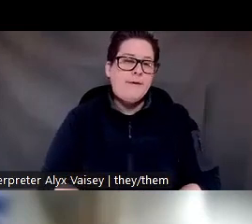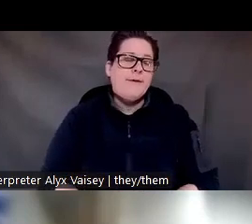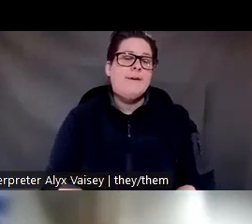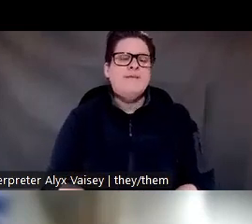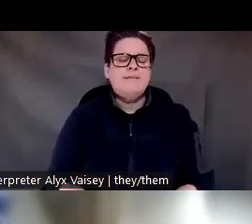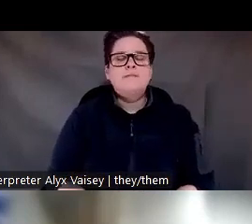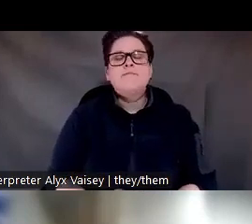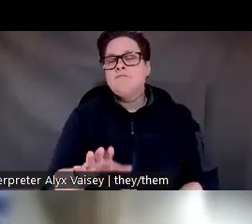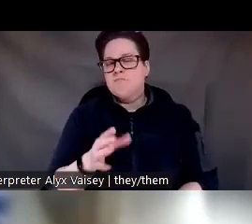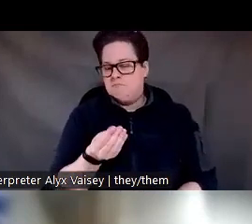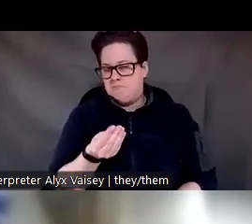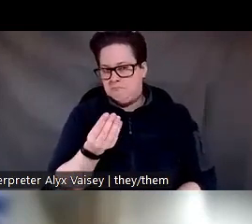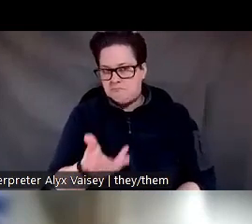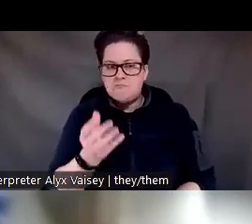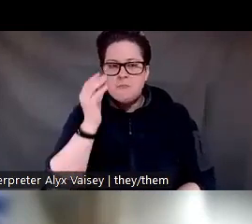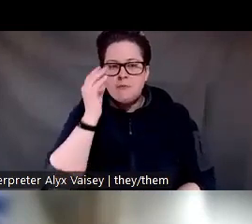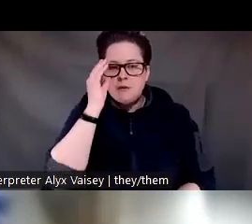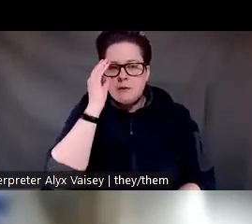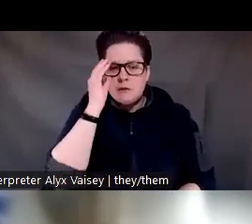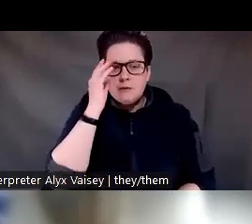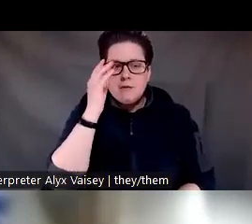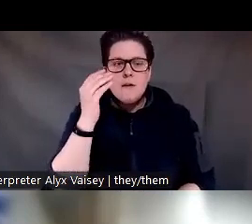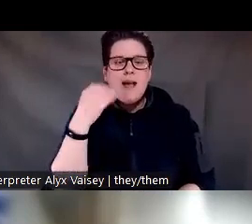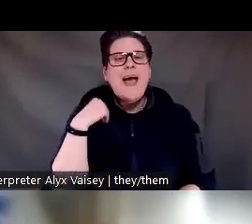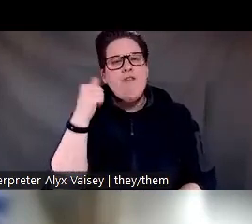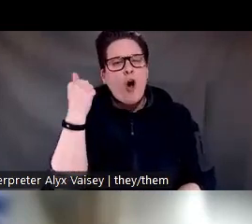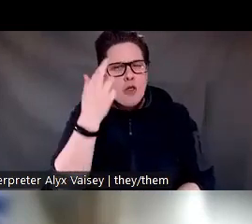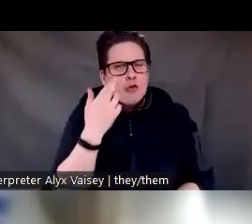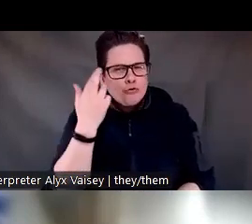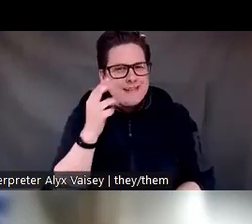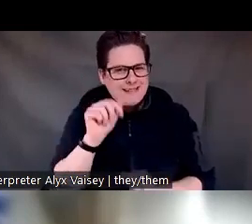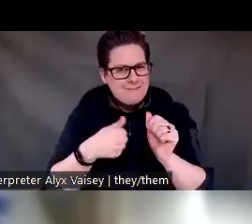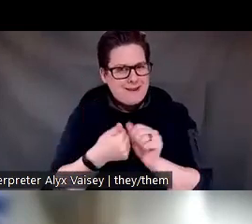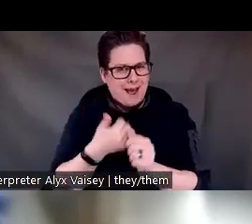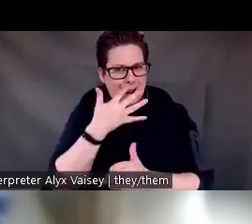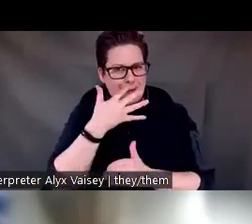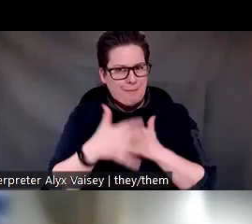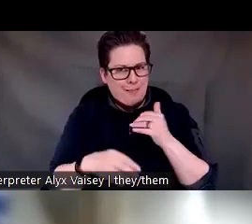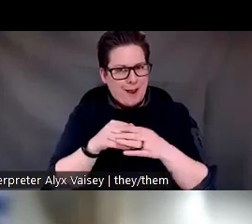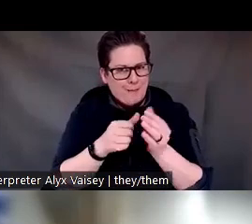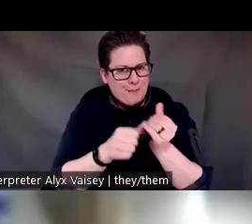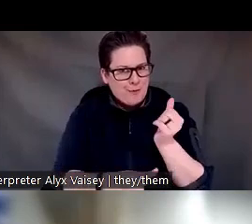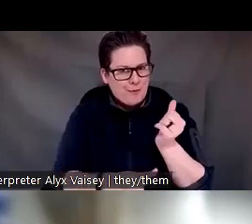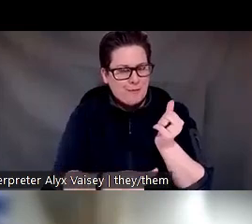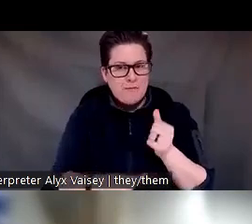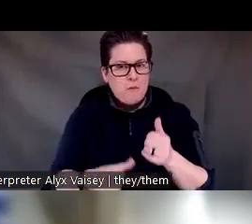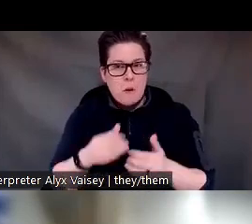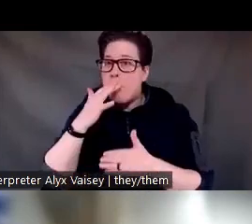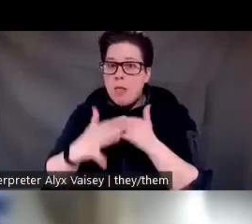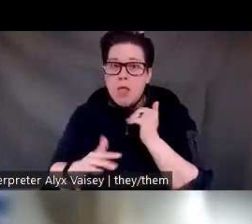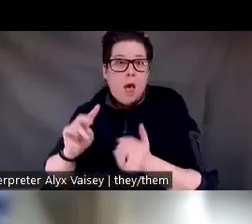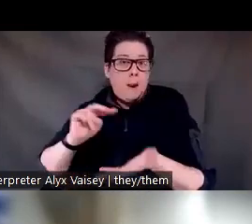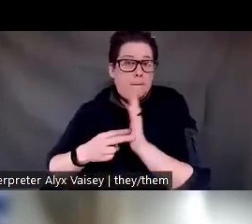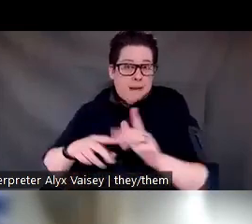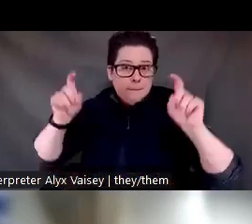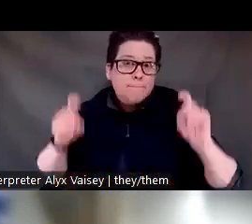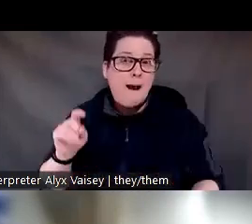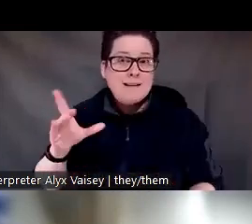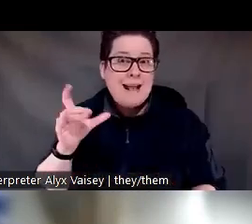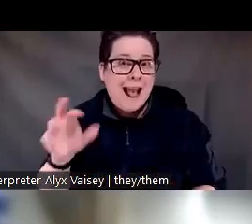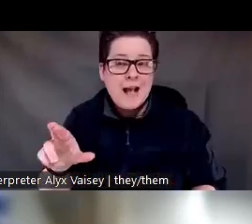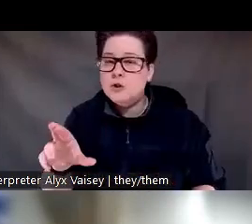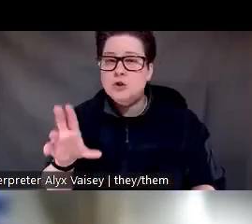And just to point out, there are other reasons why someone could have blood in the stool, things like inflammatory bowel